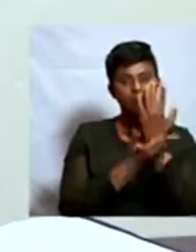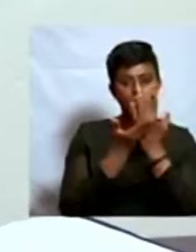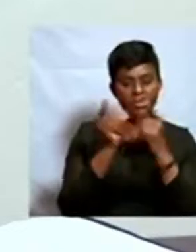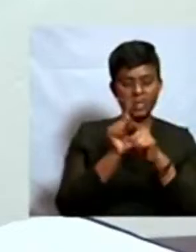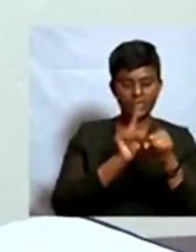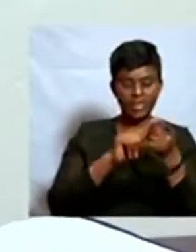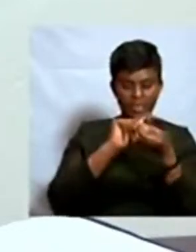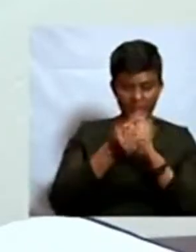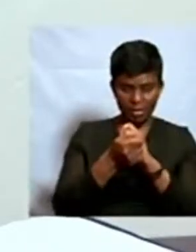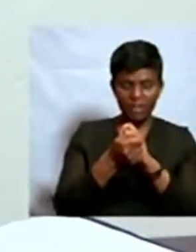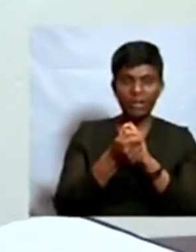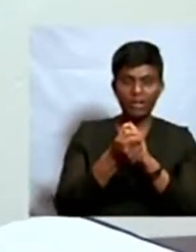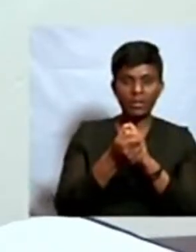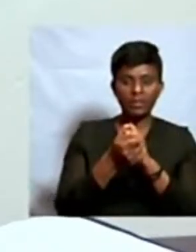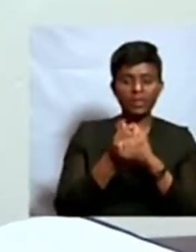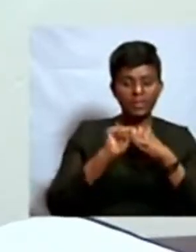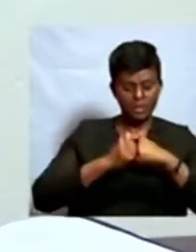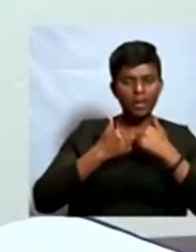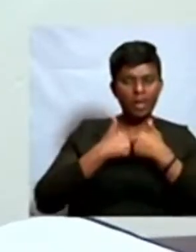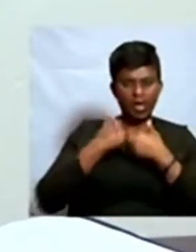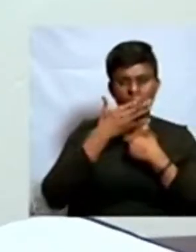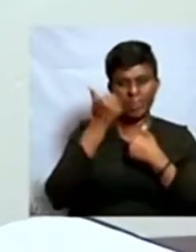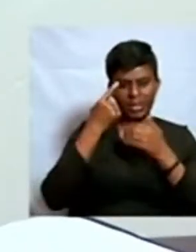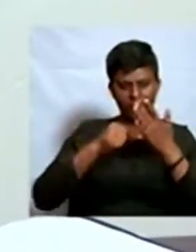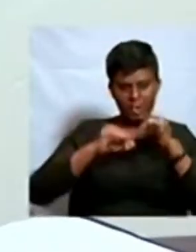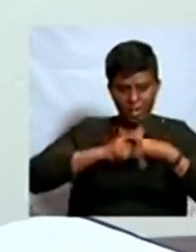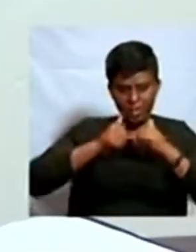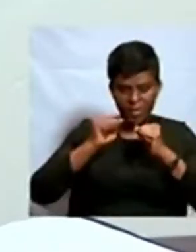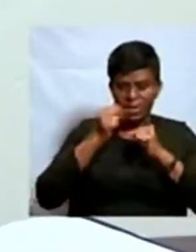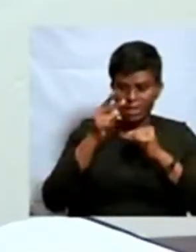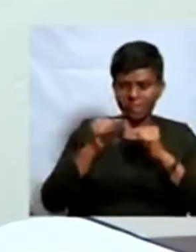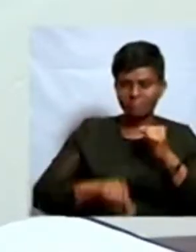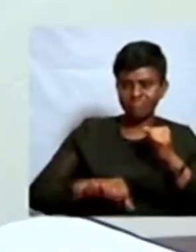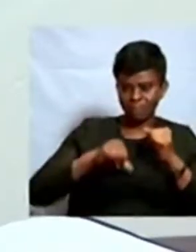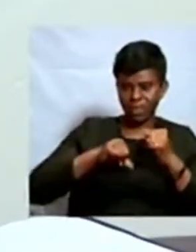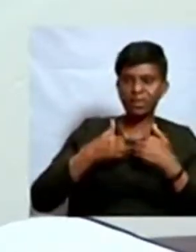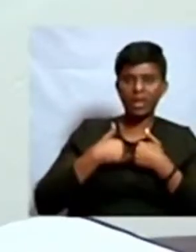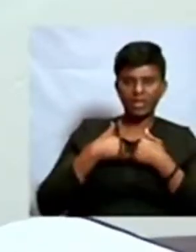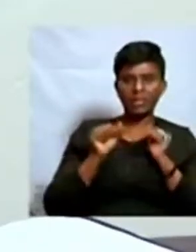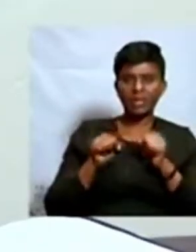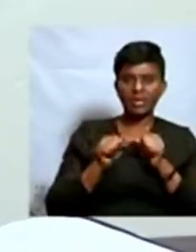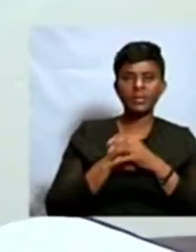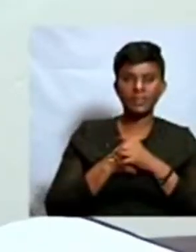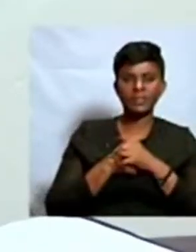change so that we have the best that we can see and can be proud of.